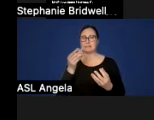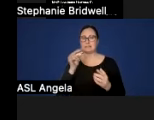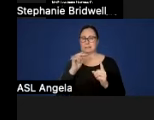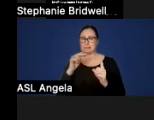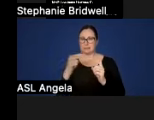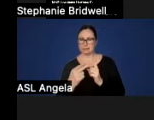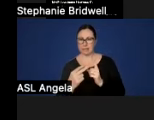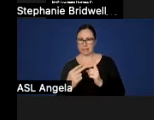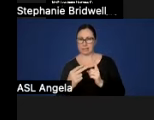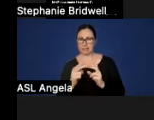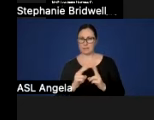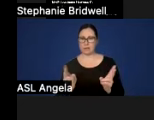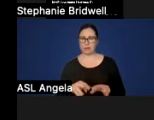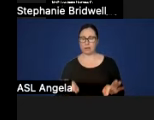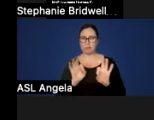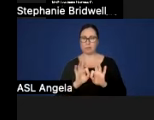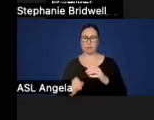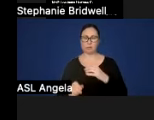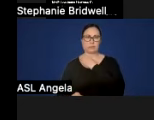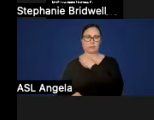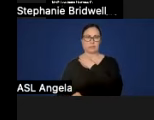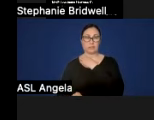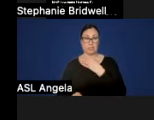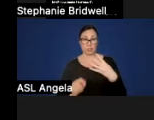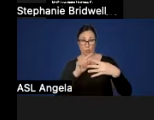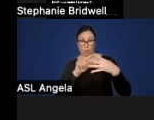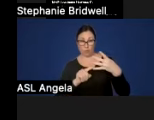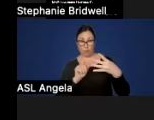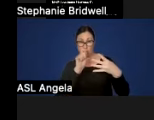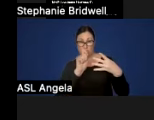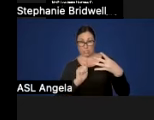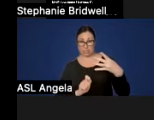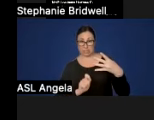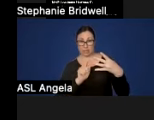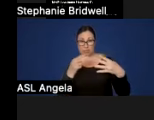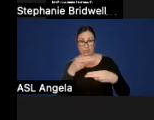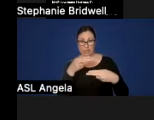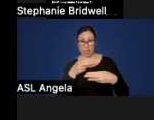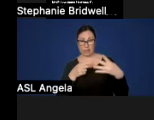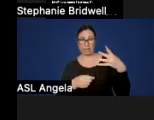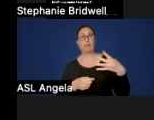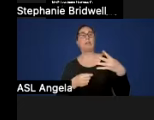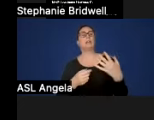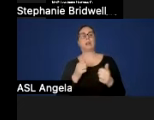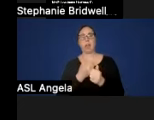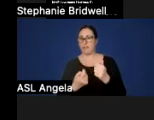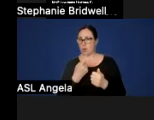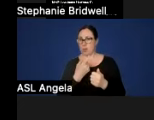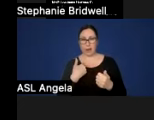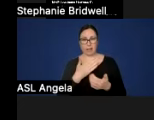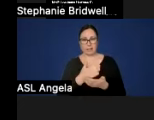these 4 bullets here, the trauma-informed, survivor-centered, that everyone has a part, and